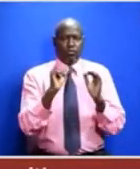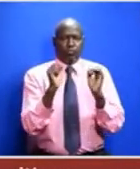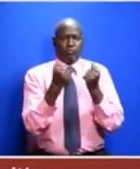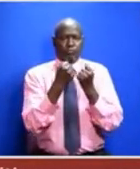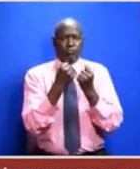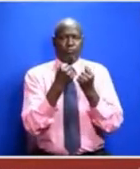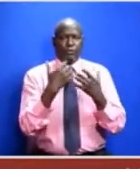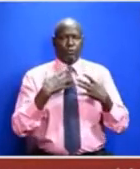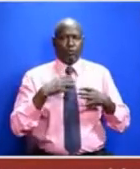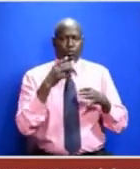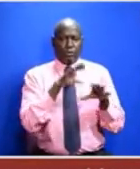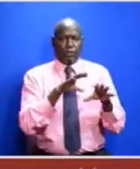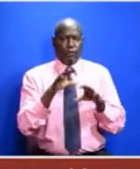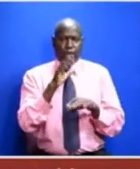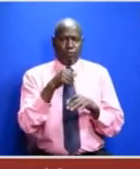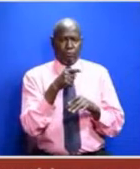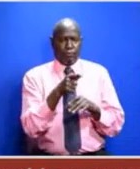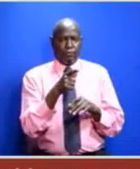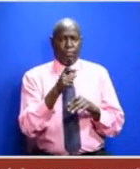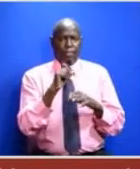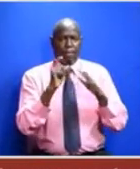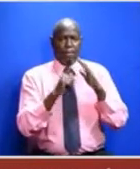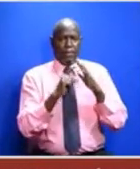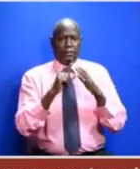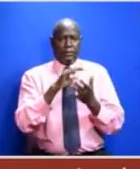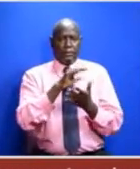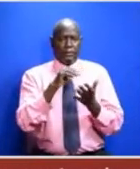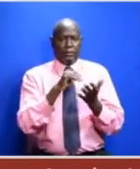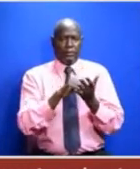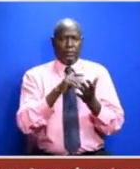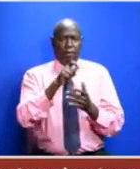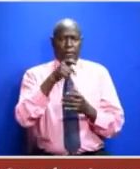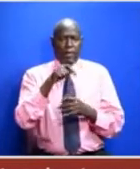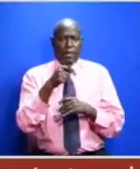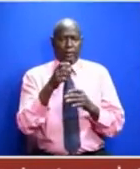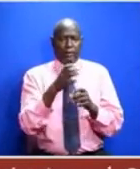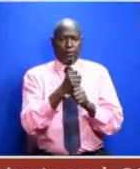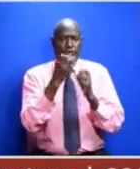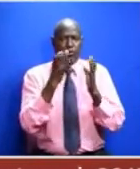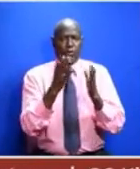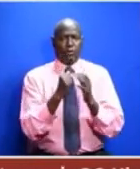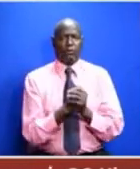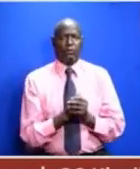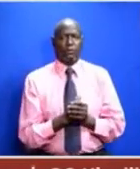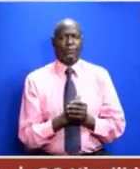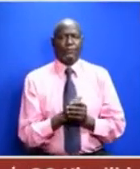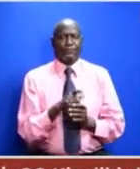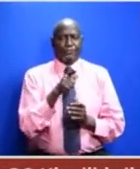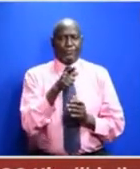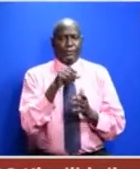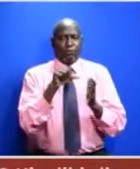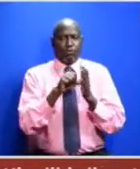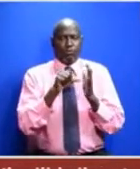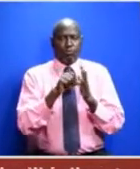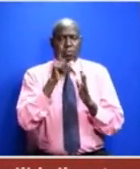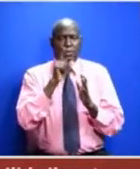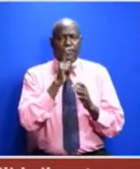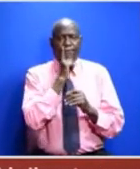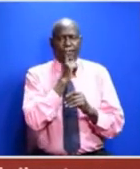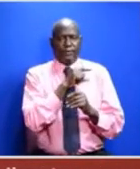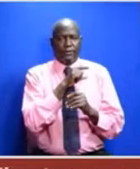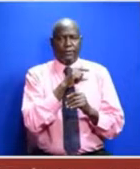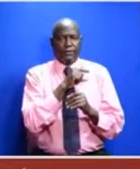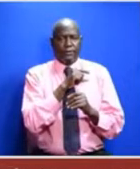from the menace. The program is being led by the Minister of Interior and other key stakeholders. Hii shida lazima tumalize.